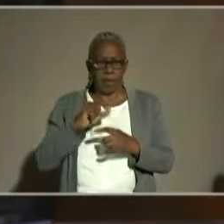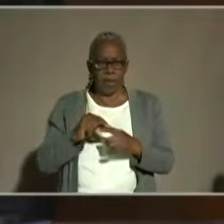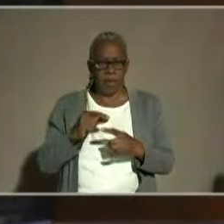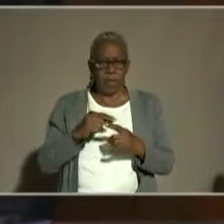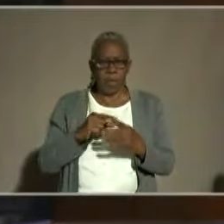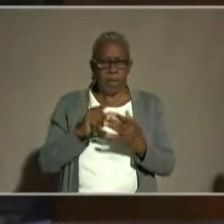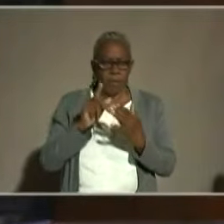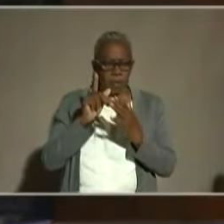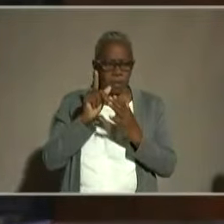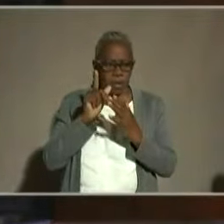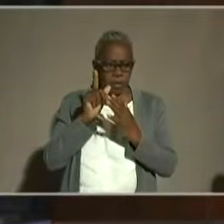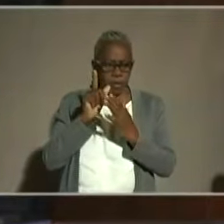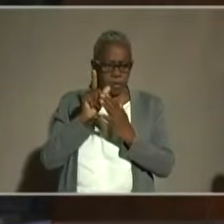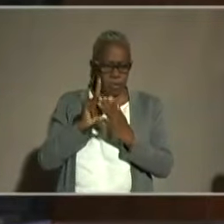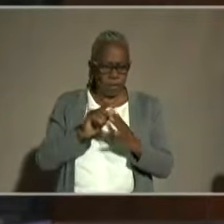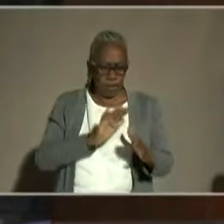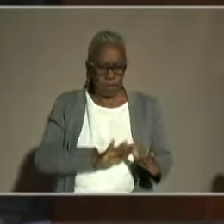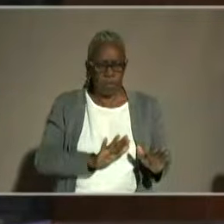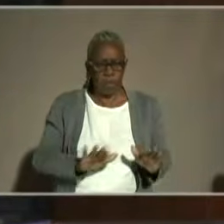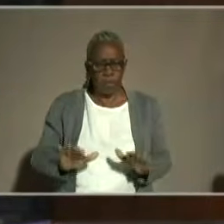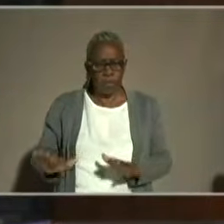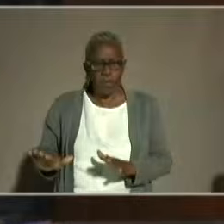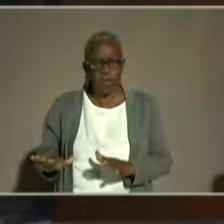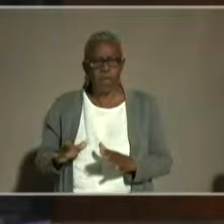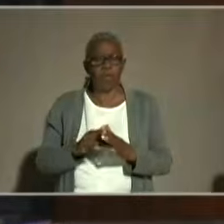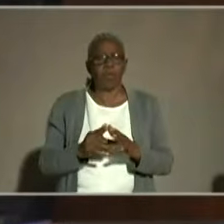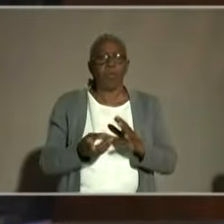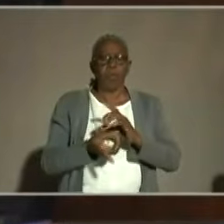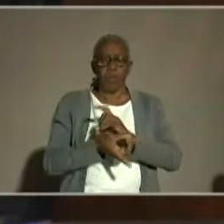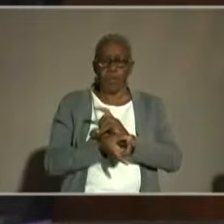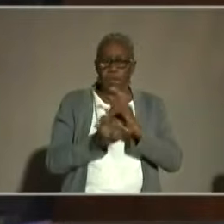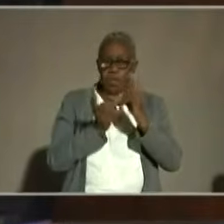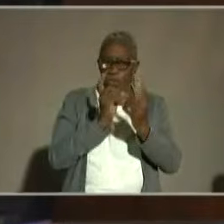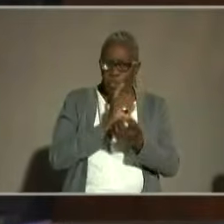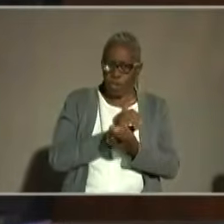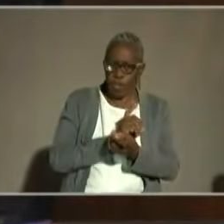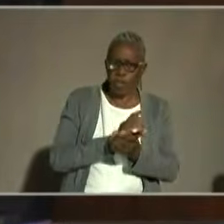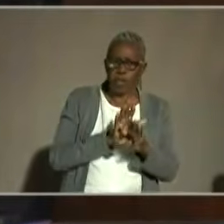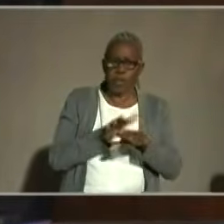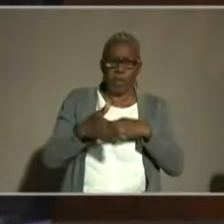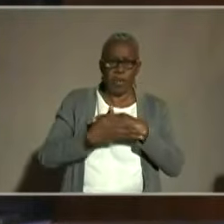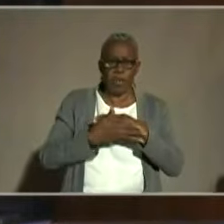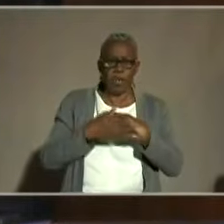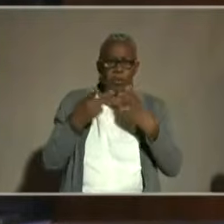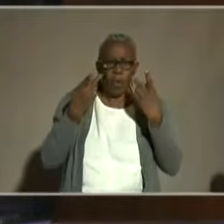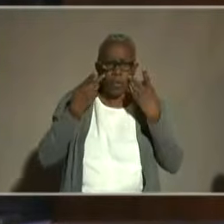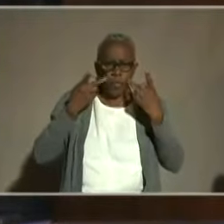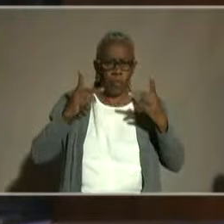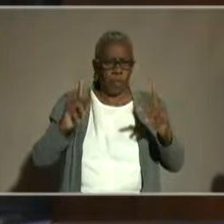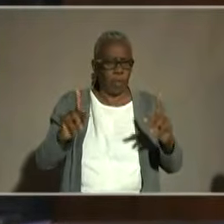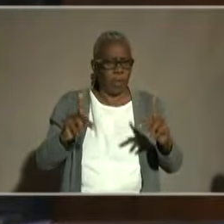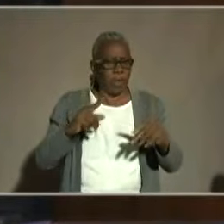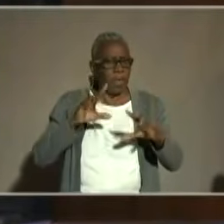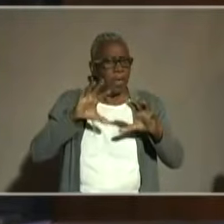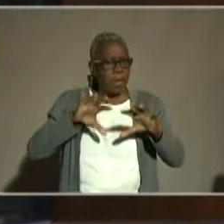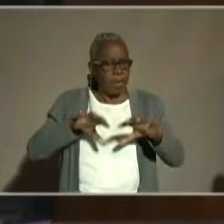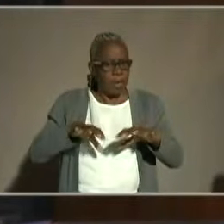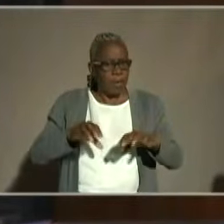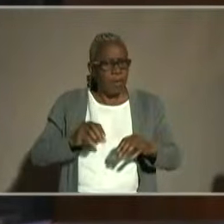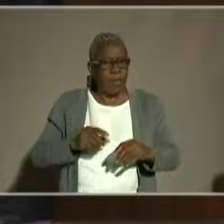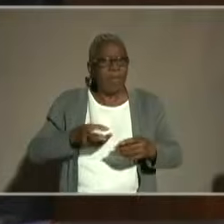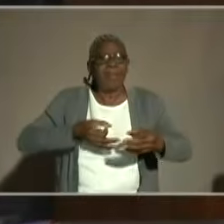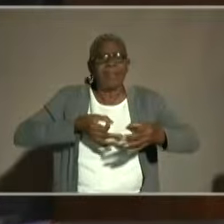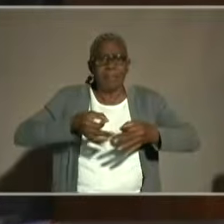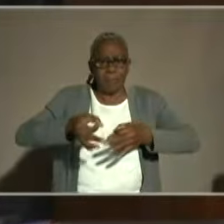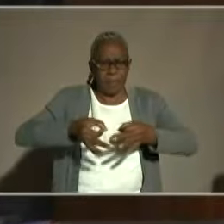constitutional amendment bill and a referendum bill to transition Jamaica into a republic. Could you clarify the economic and